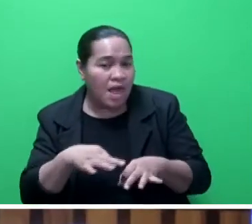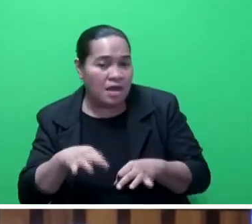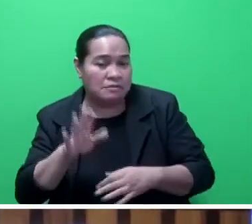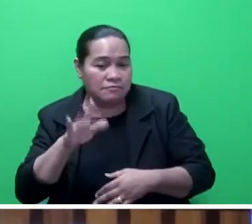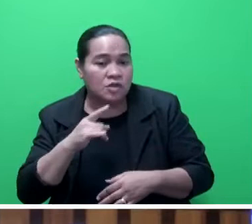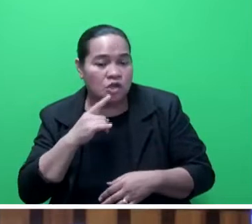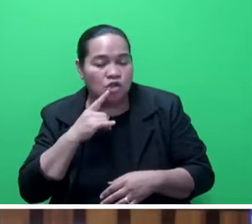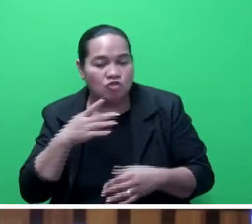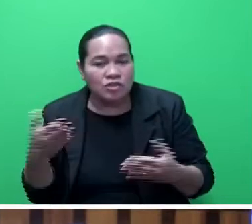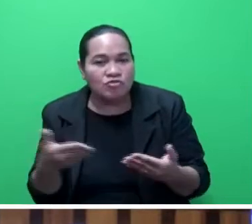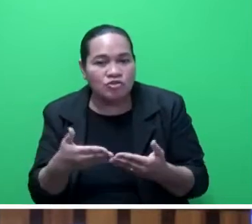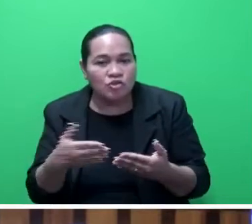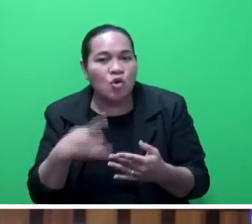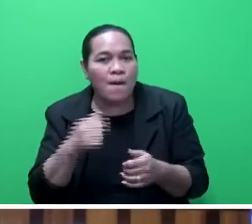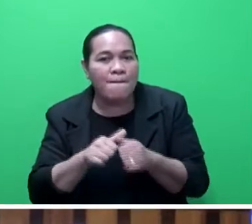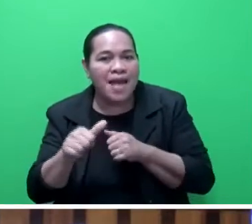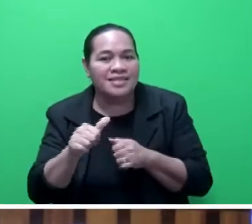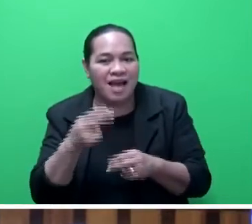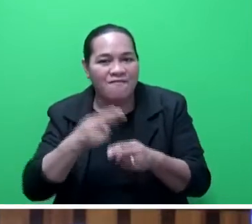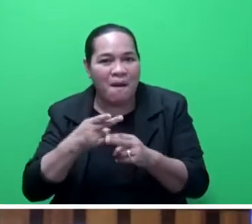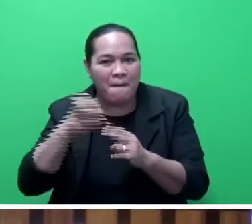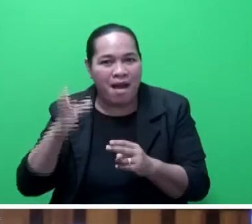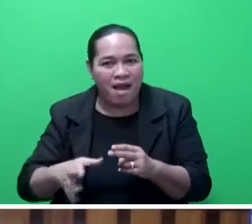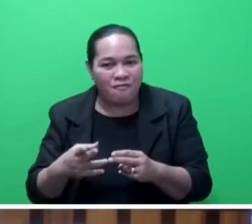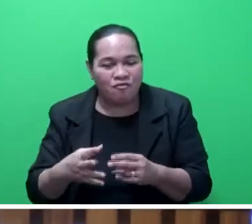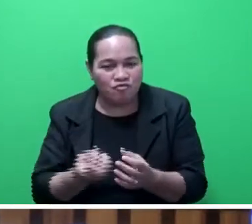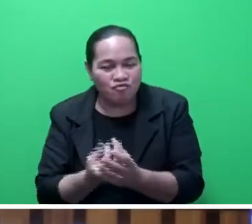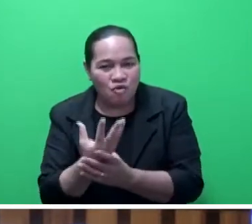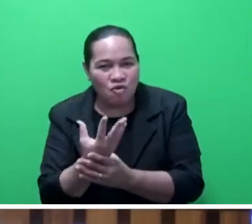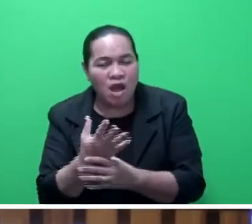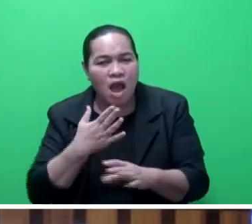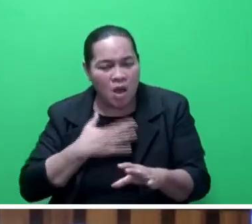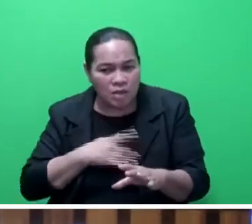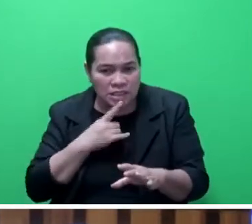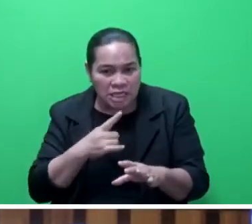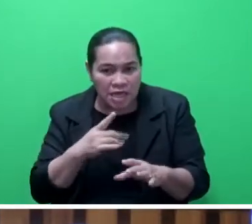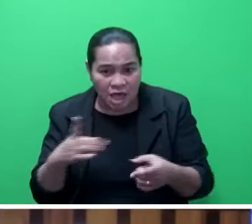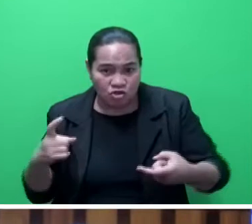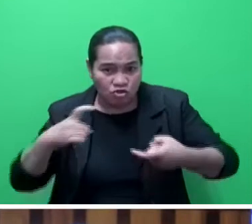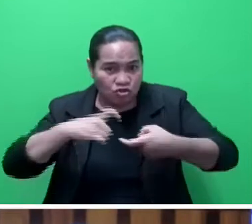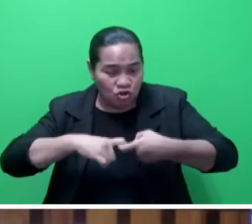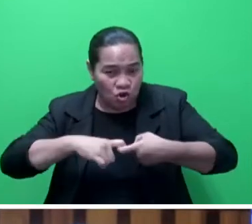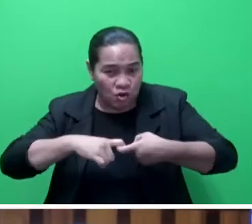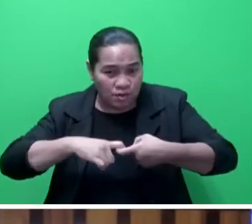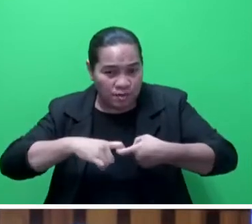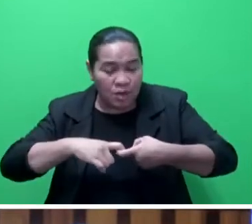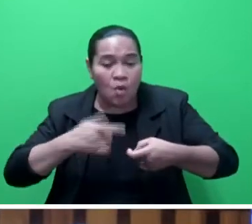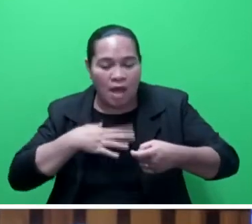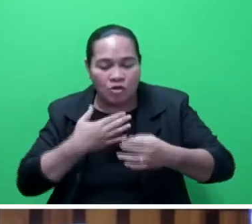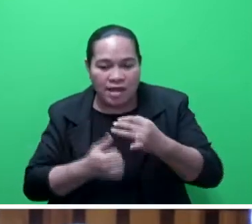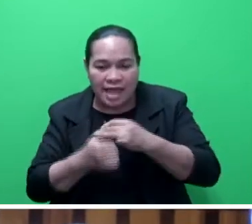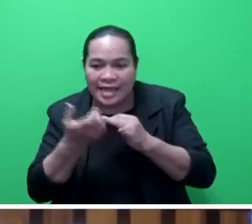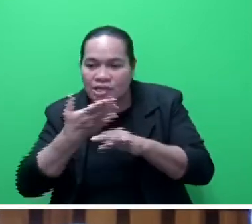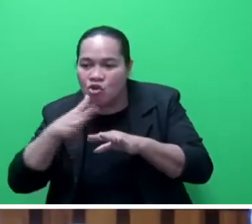reintroducing the rewarding of best cane growers. Mr. Speaker, sir, I wish to mention the joint venture program which aims to access new land for